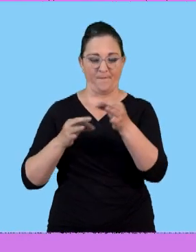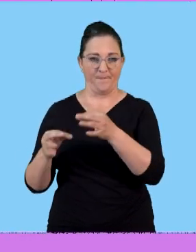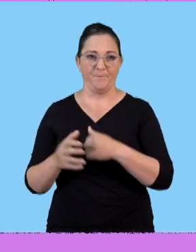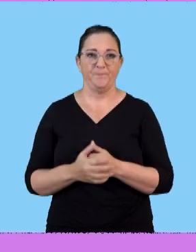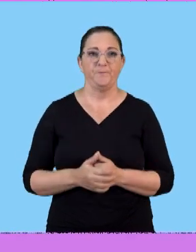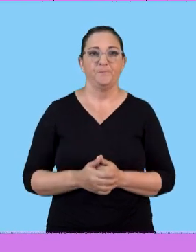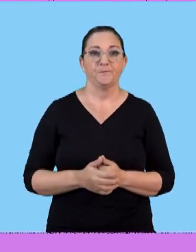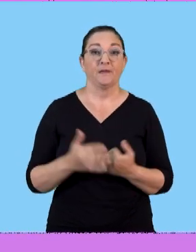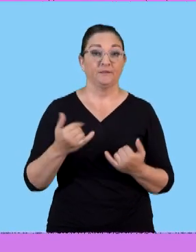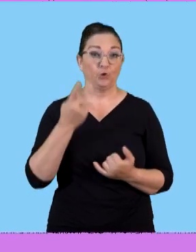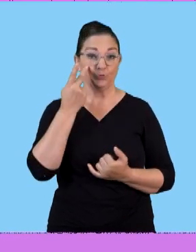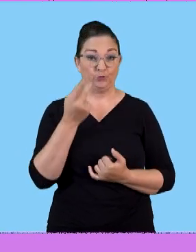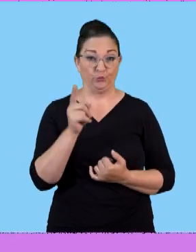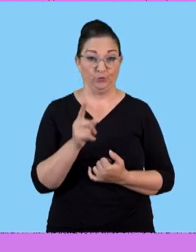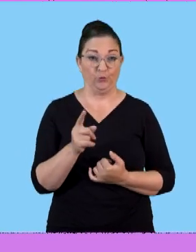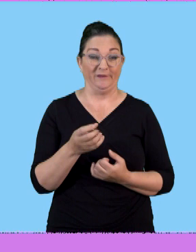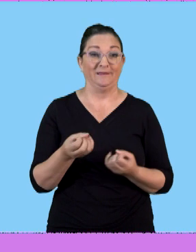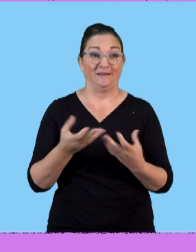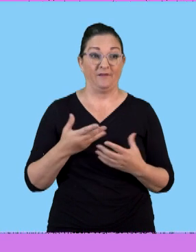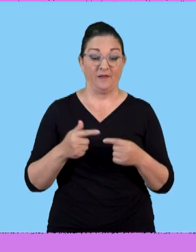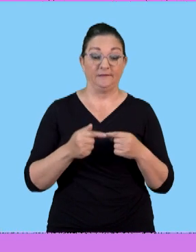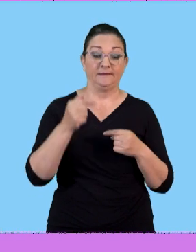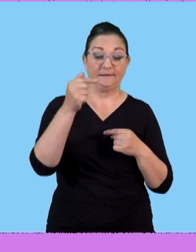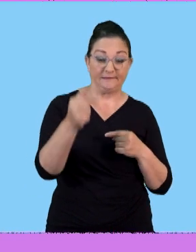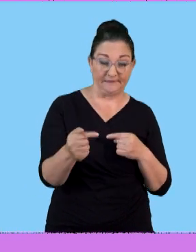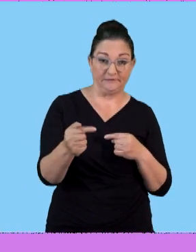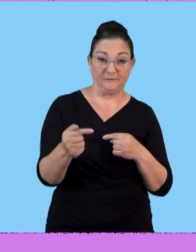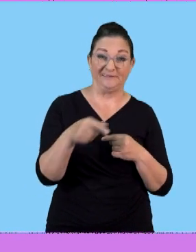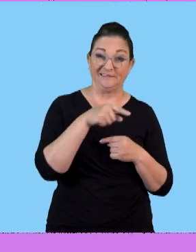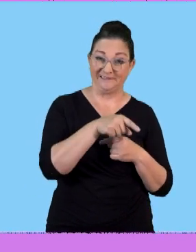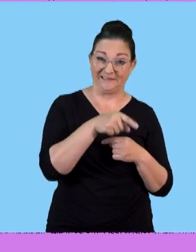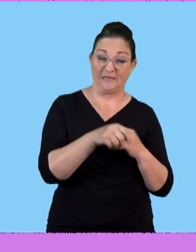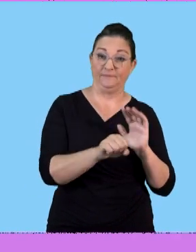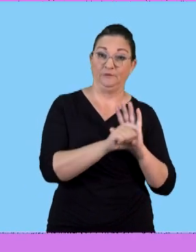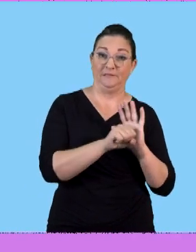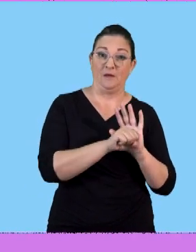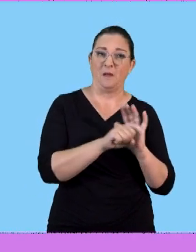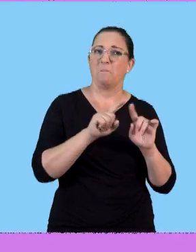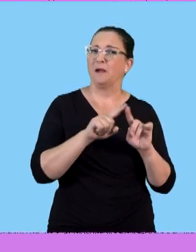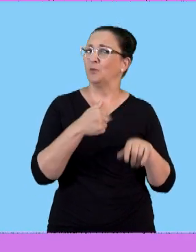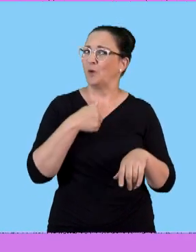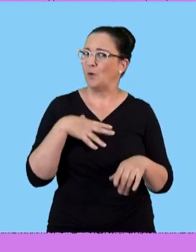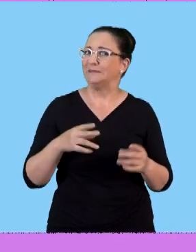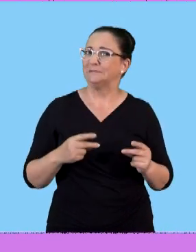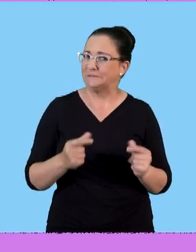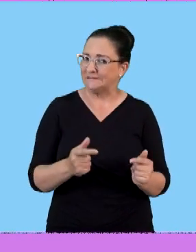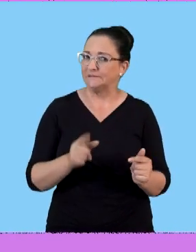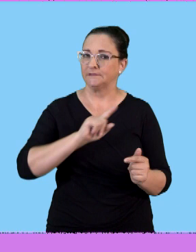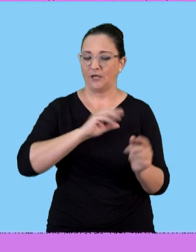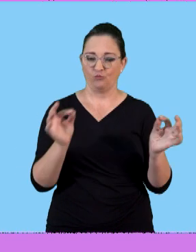formula, right? Remember here, looking at what is given, distance is the subject of the formula. So I will make